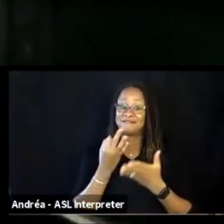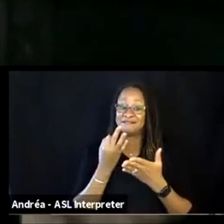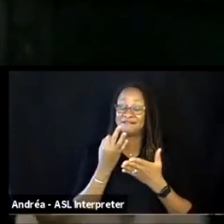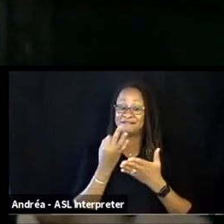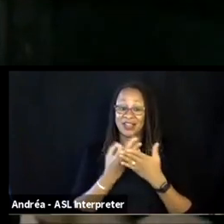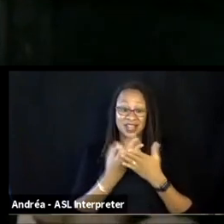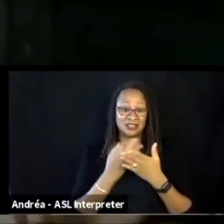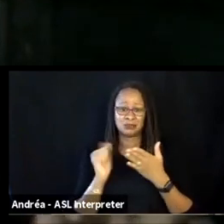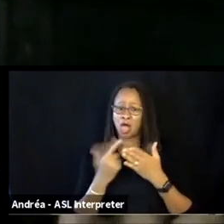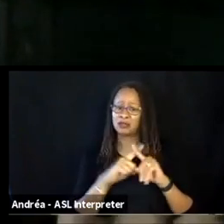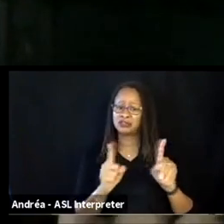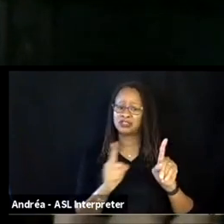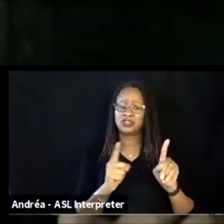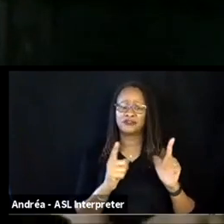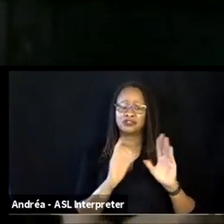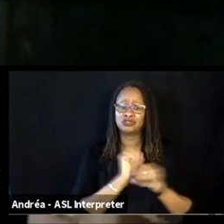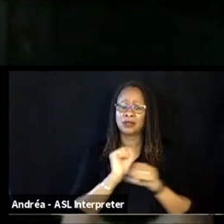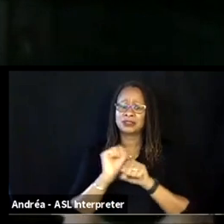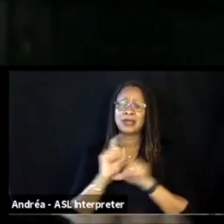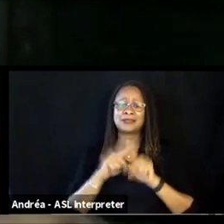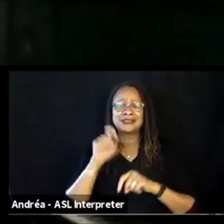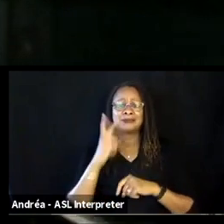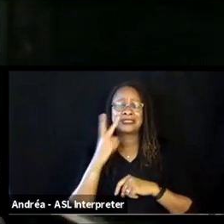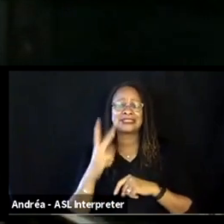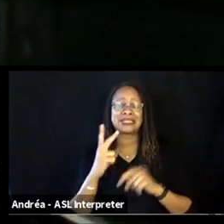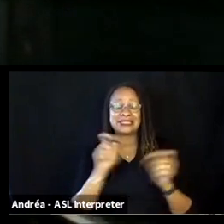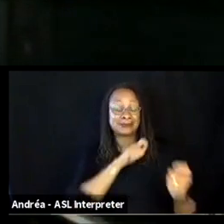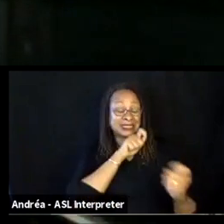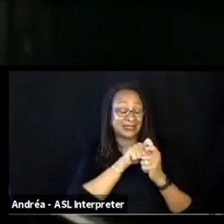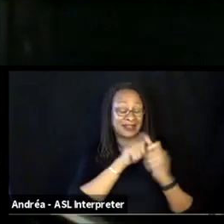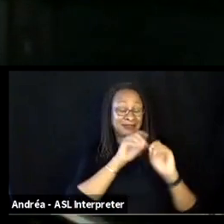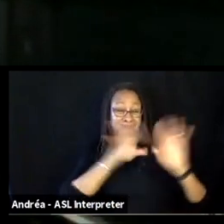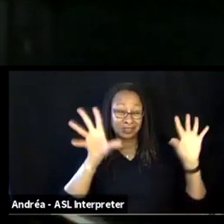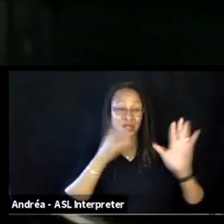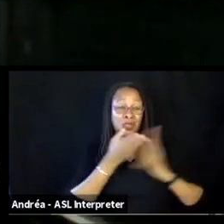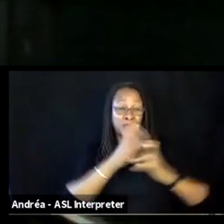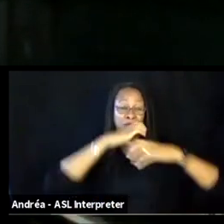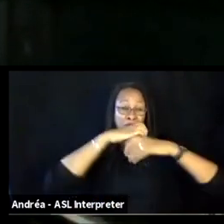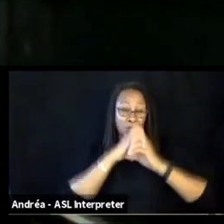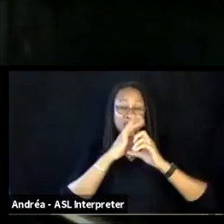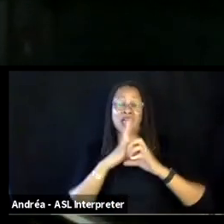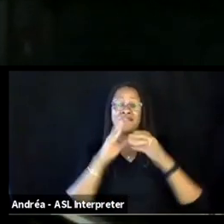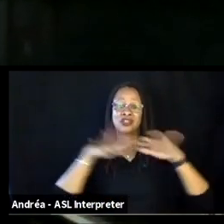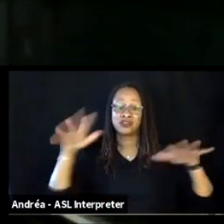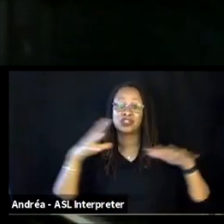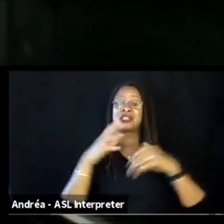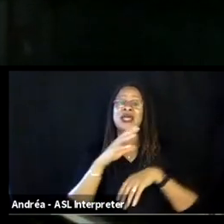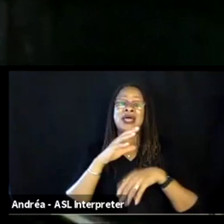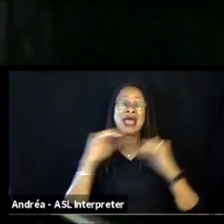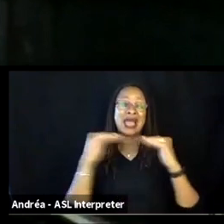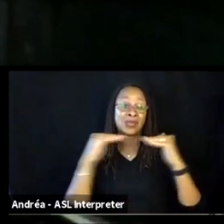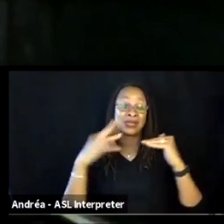are different jobs. It's just, you know, need to be seen explicitly then through the lens of diversity, equity, and inclusion.